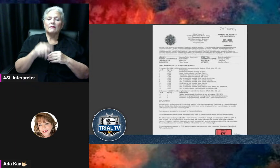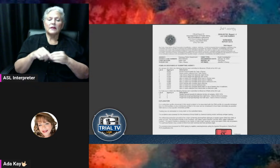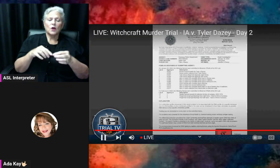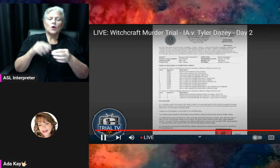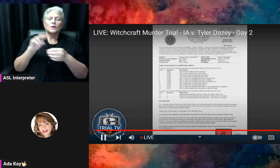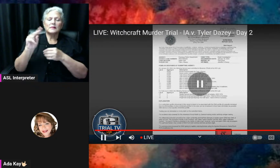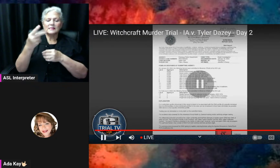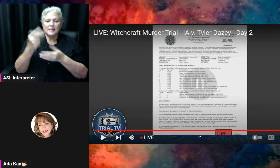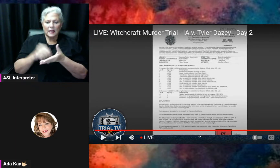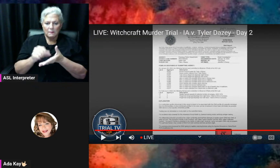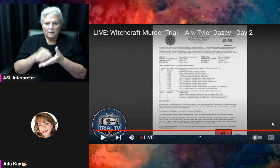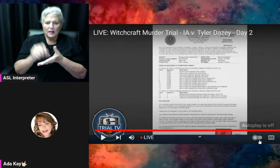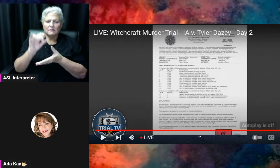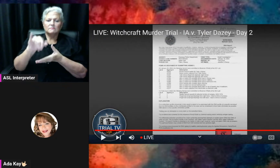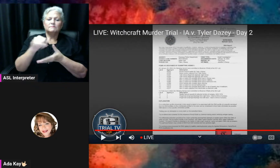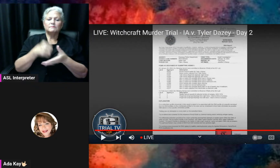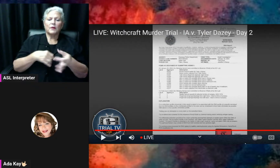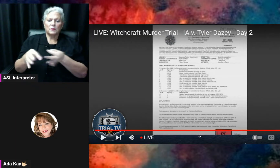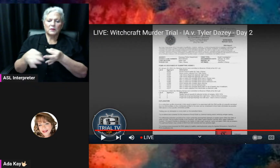Yes.